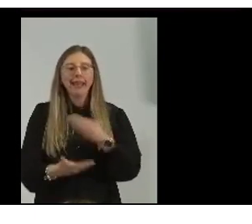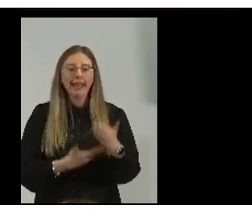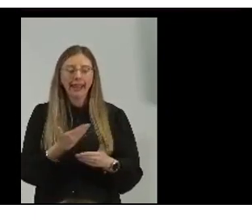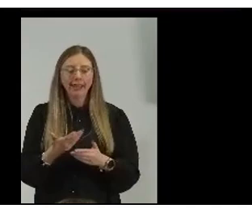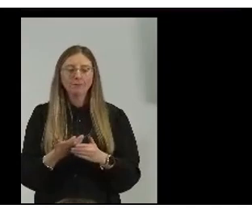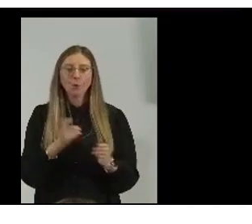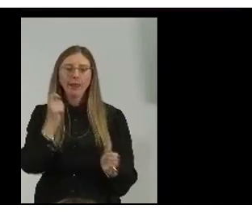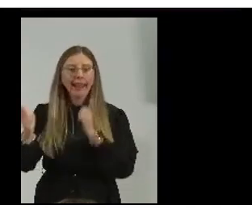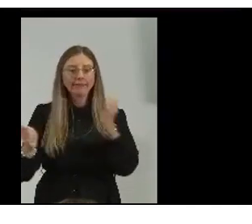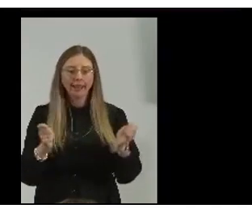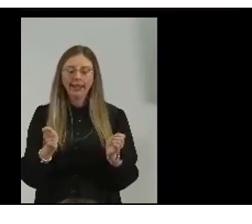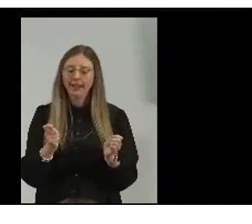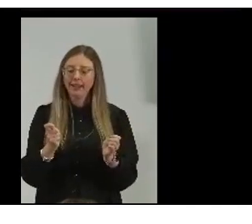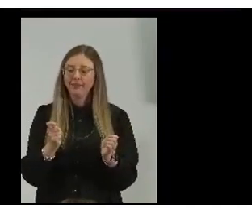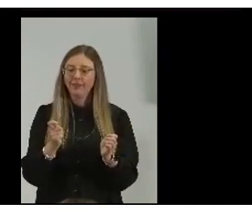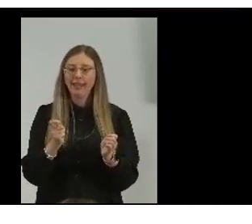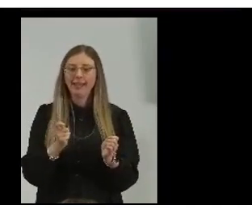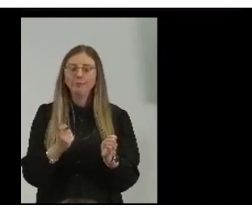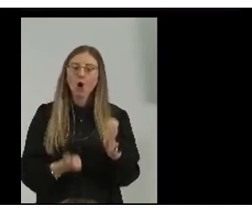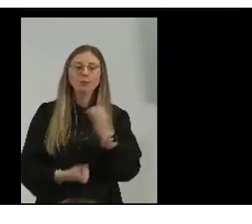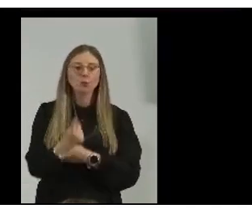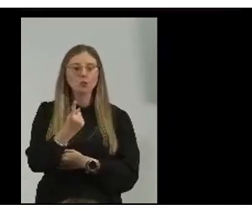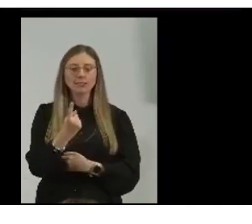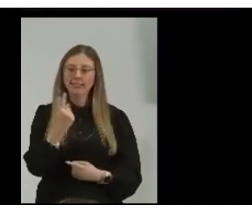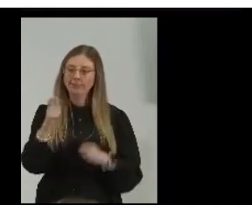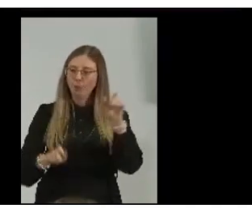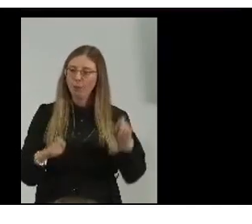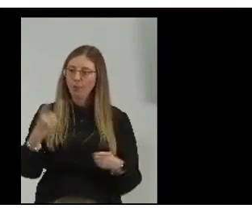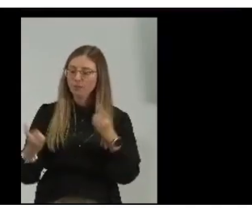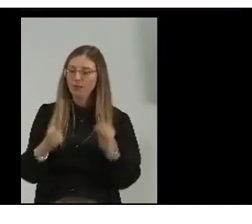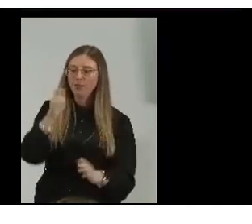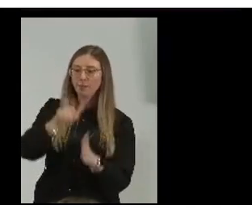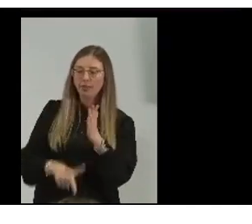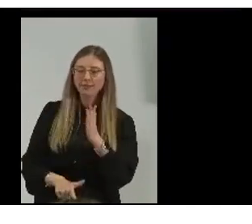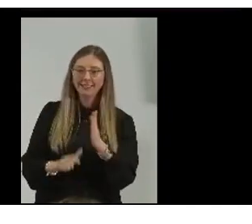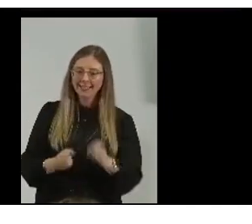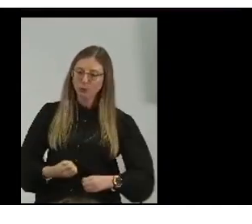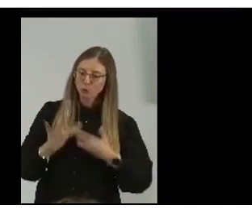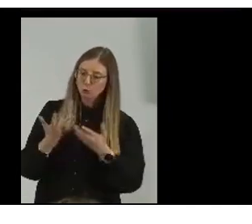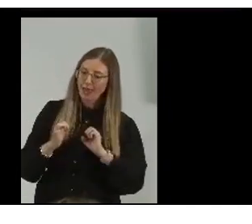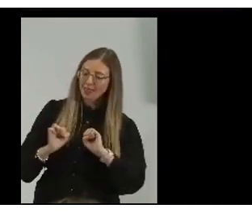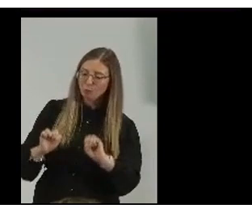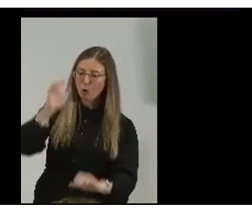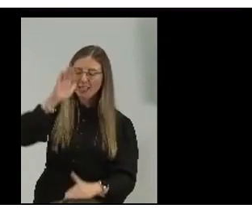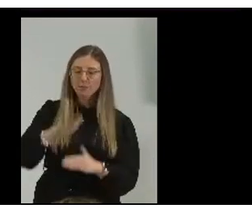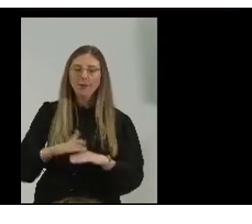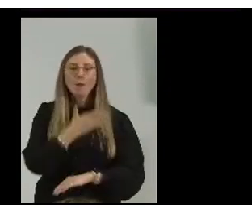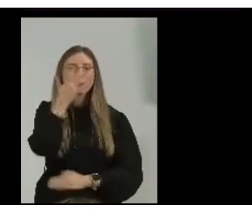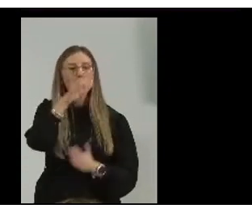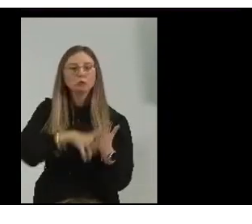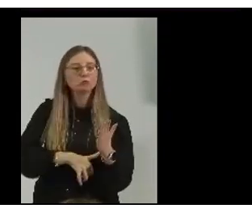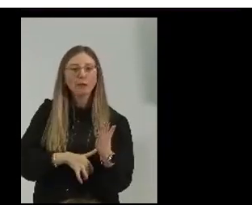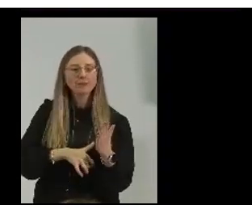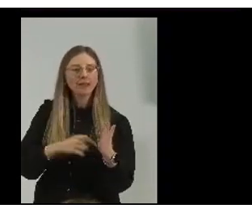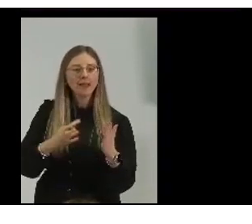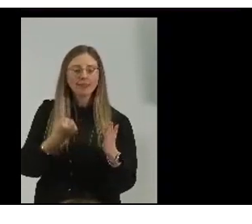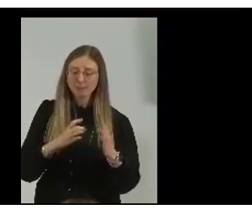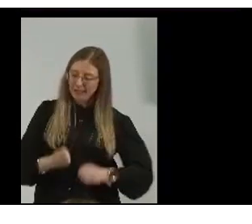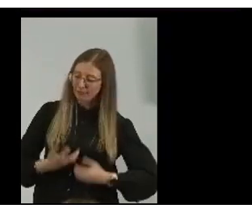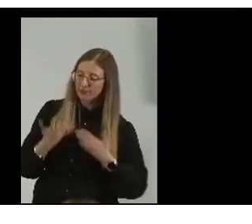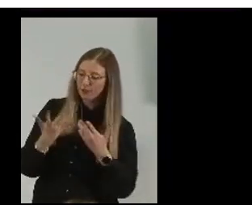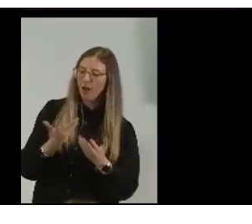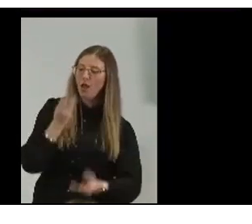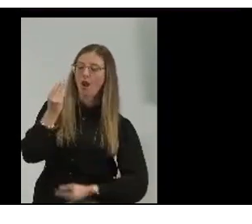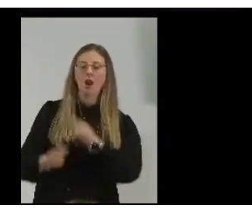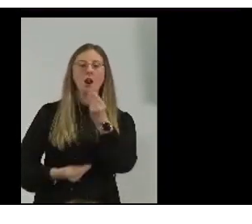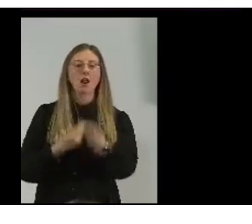mics to different people with disabilities and asking them to share their story, what they want to say. So it's not scripted. And it was very interesting.